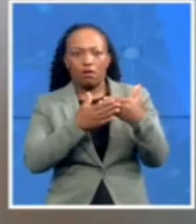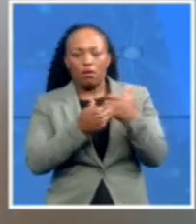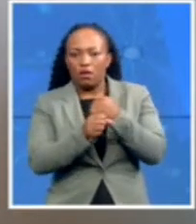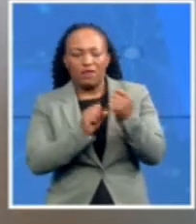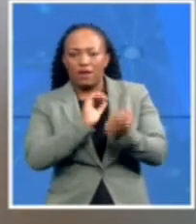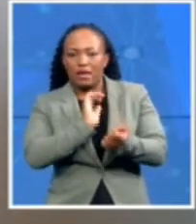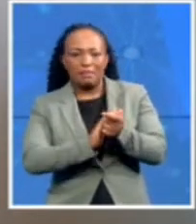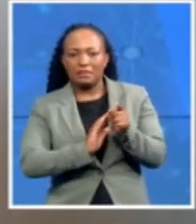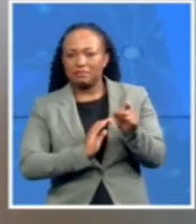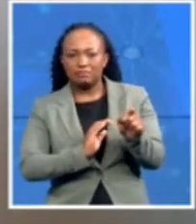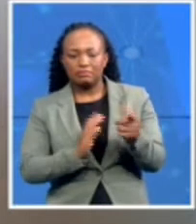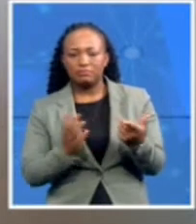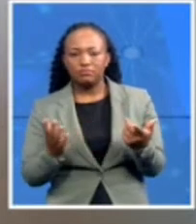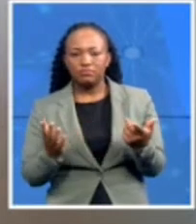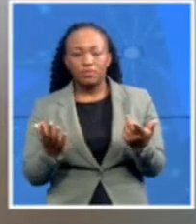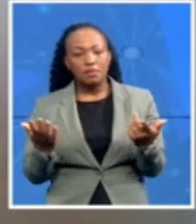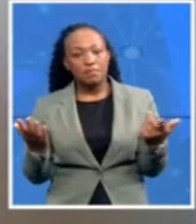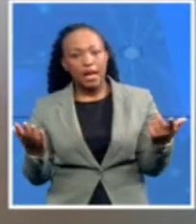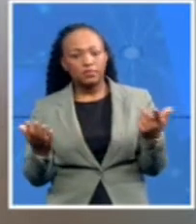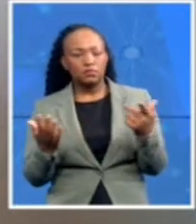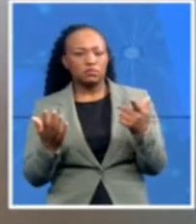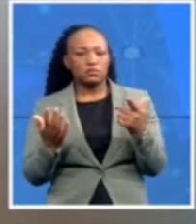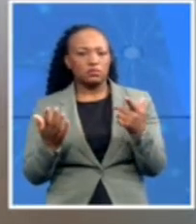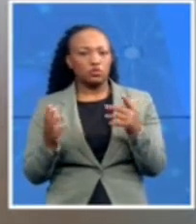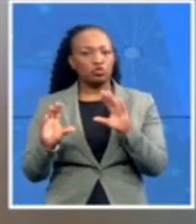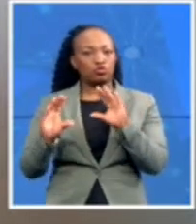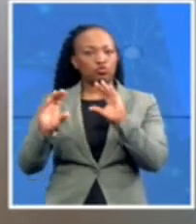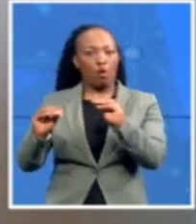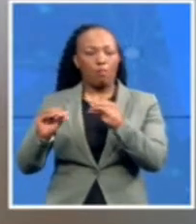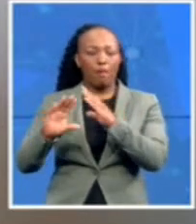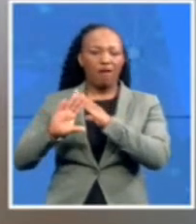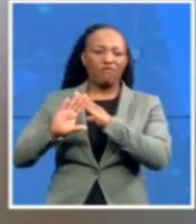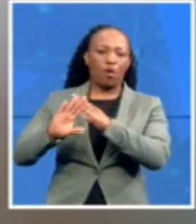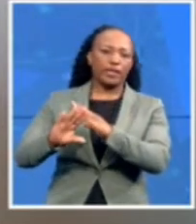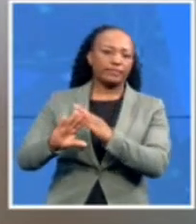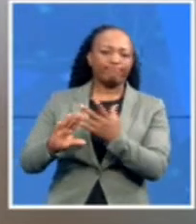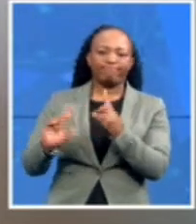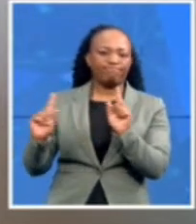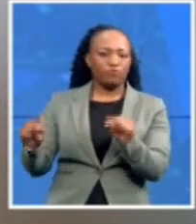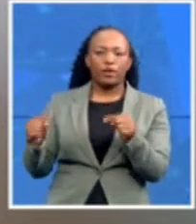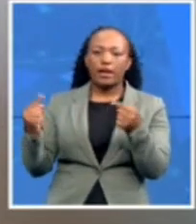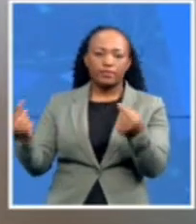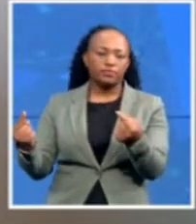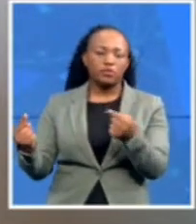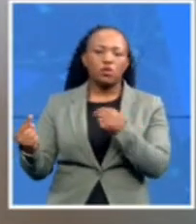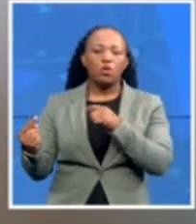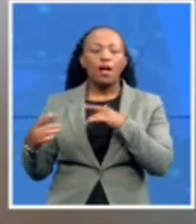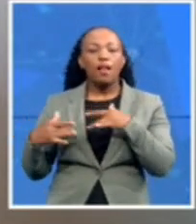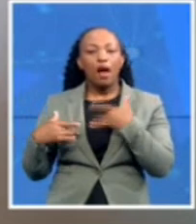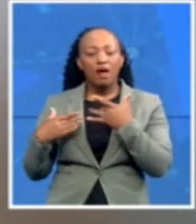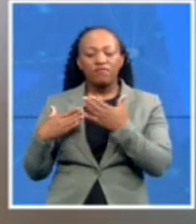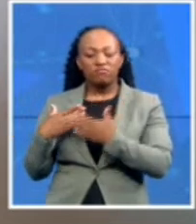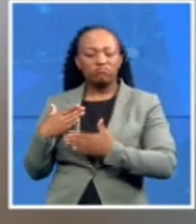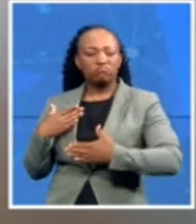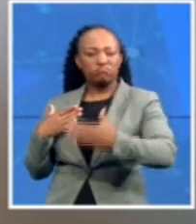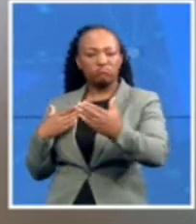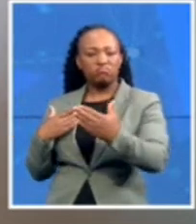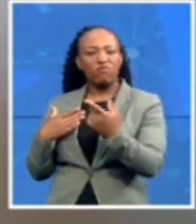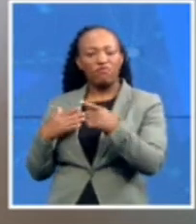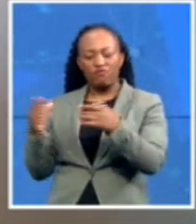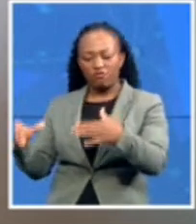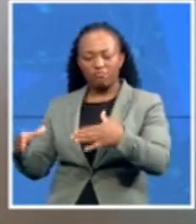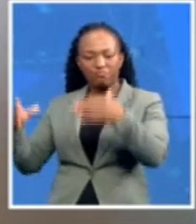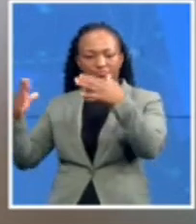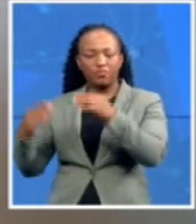unavoidable. It is a critical part of the life extension of Koeberg. From time to time, we are